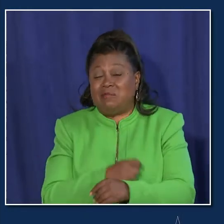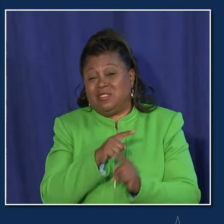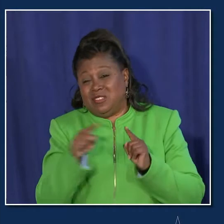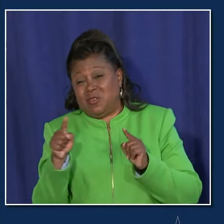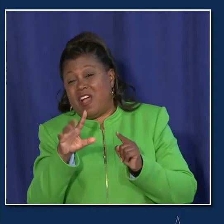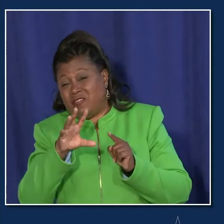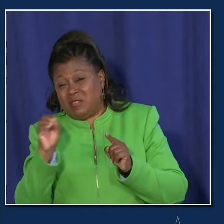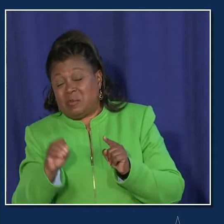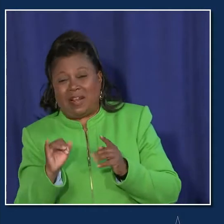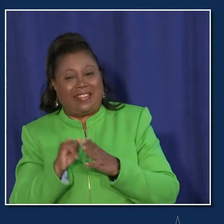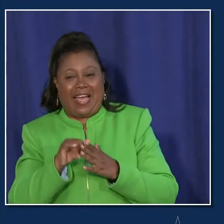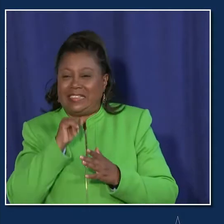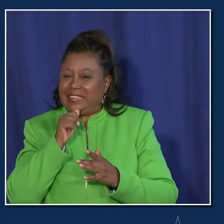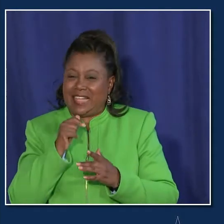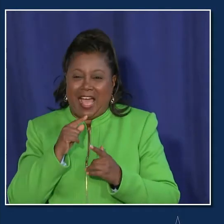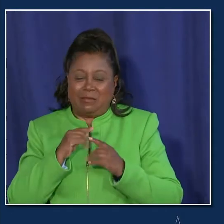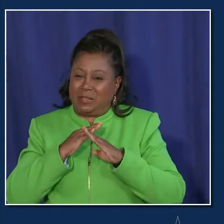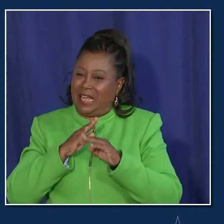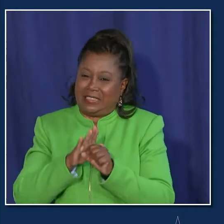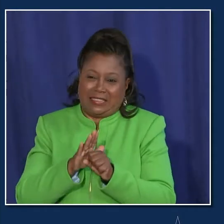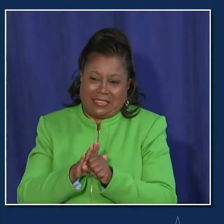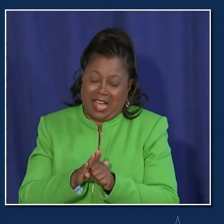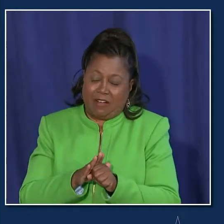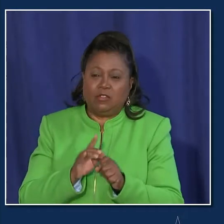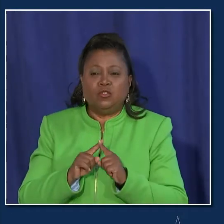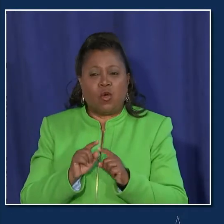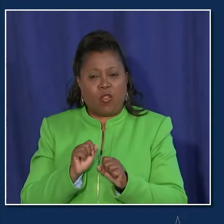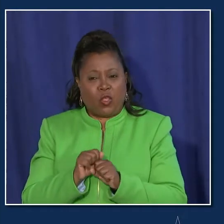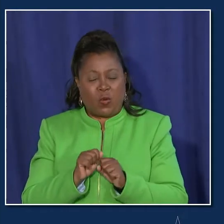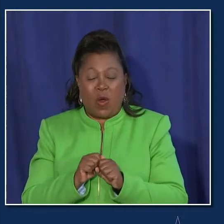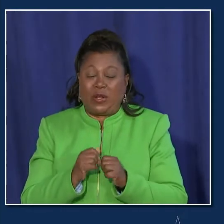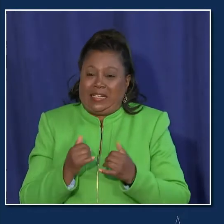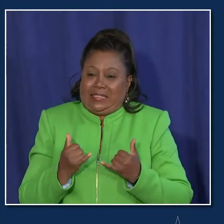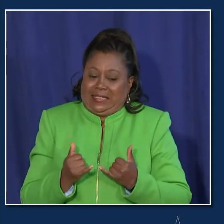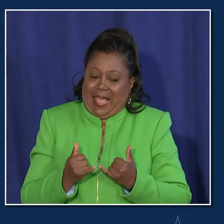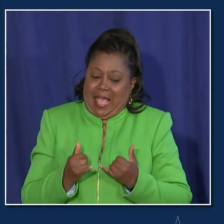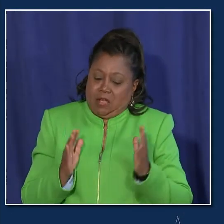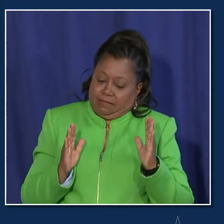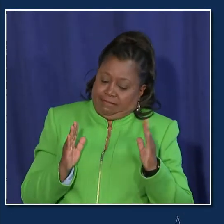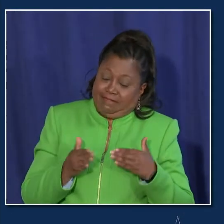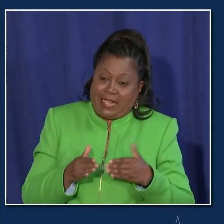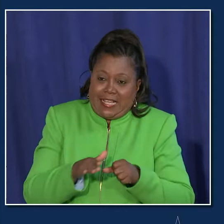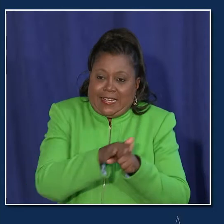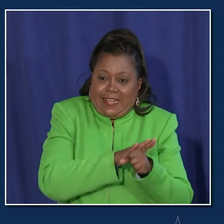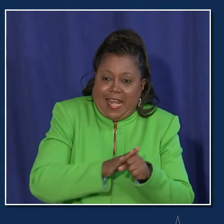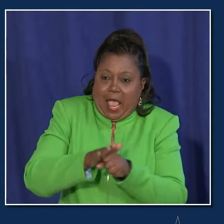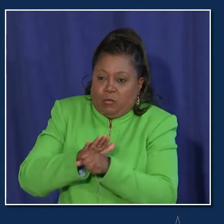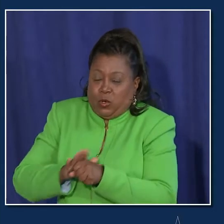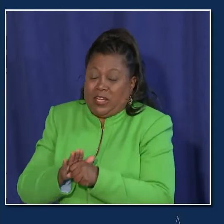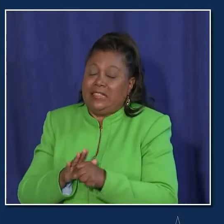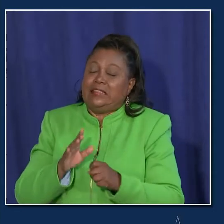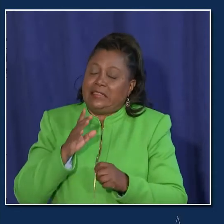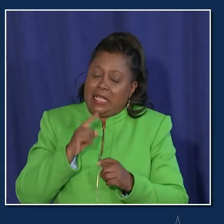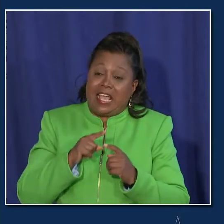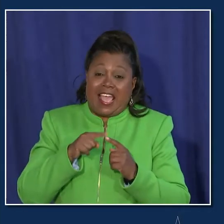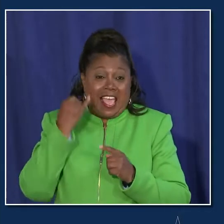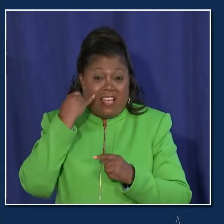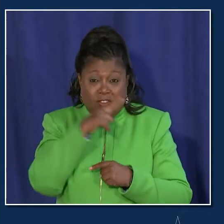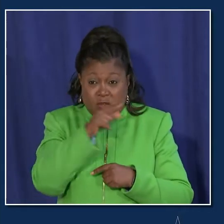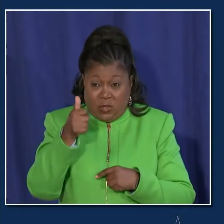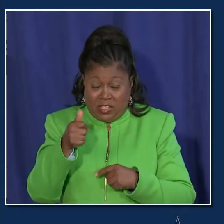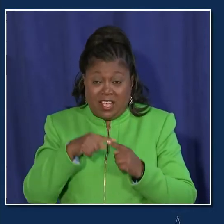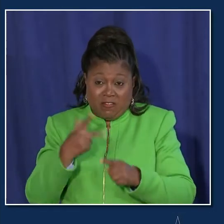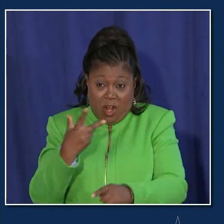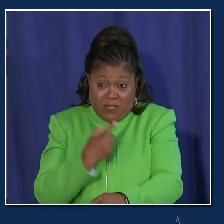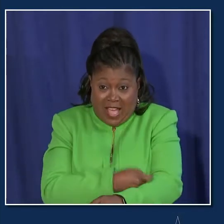50%. And that is not protective enough. And so the work is now about neighborhoods. It's about, if you yourself